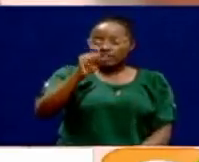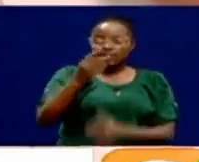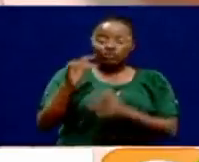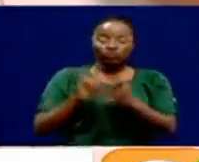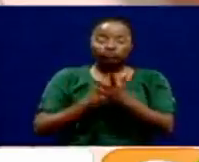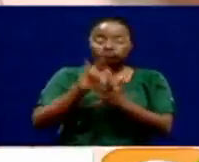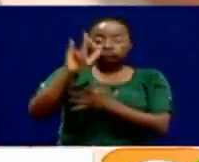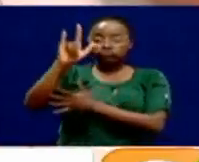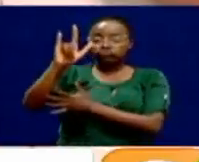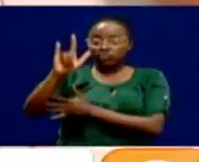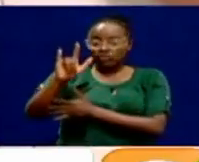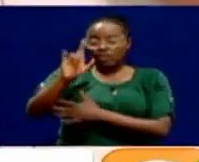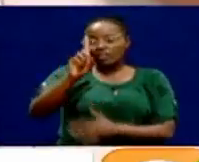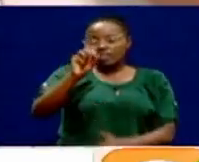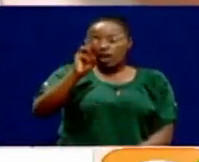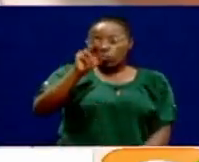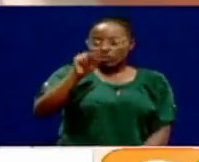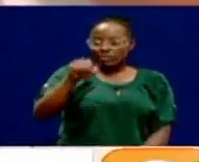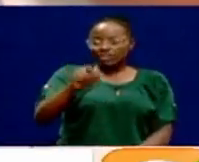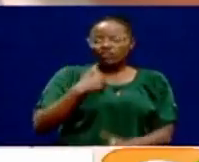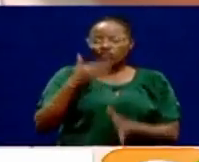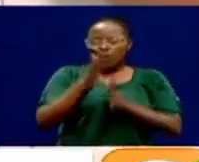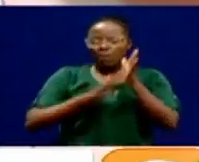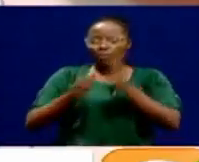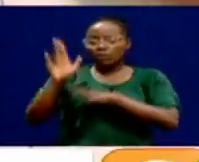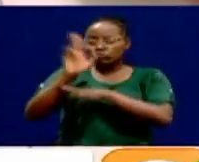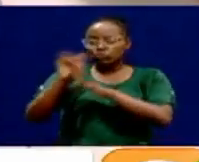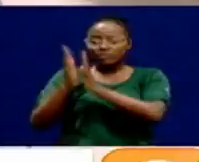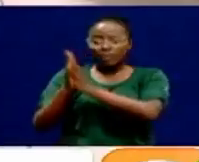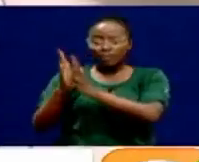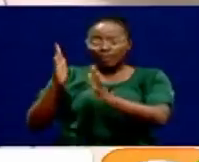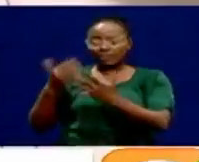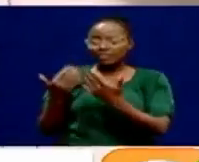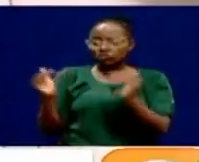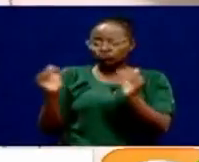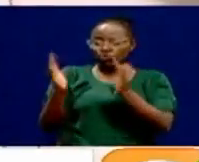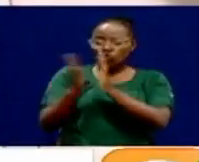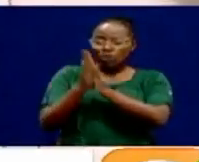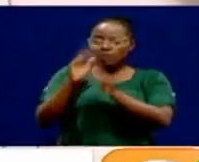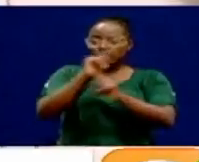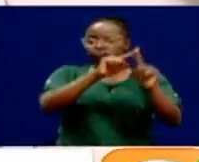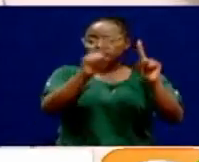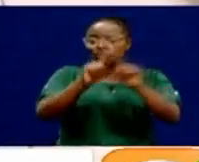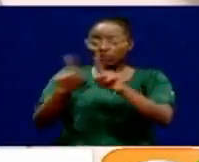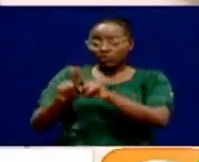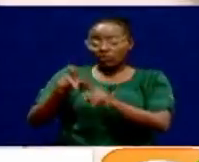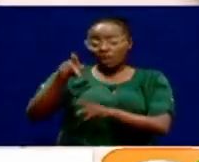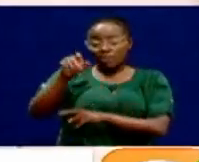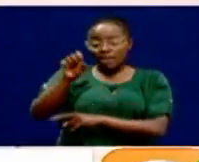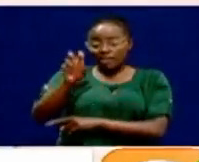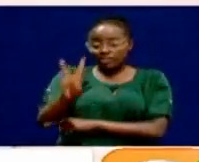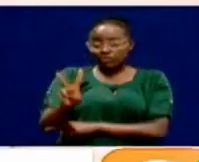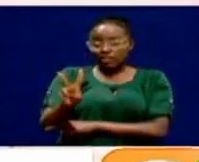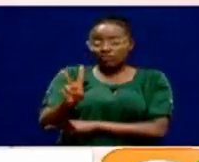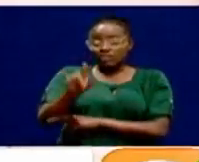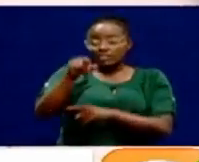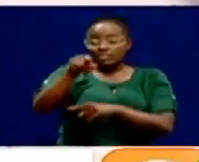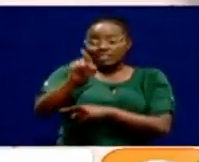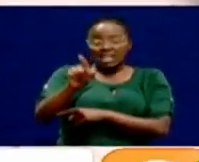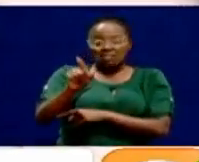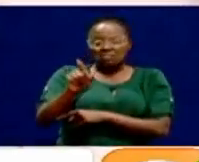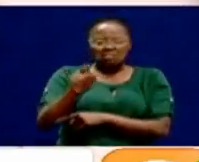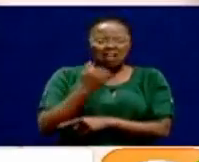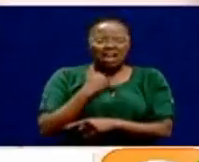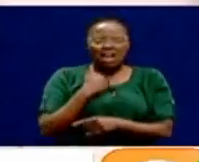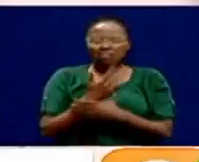into Darwin or Cairns, Slawek plans to travel by buses, minibuses, and other forms of public transport all the way. He, however,